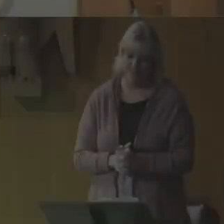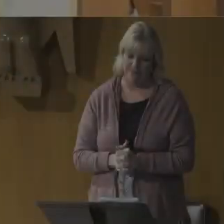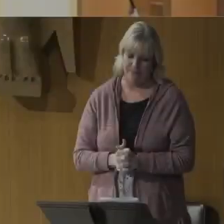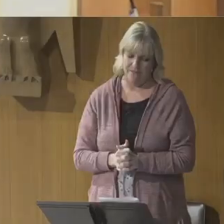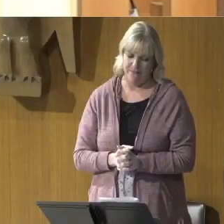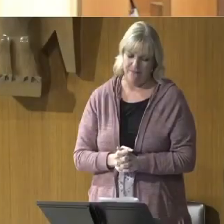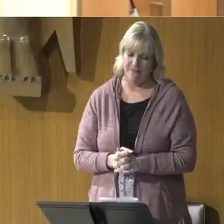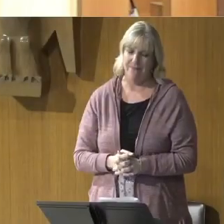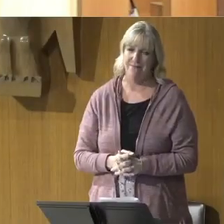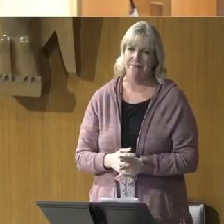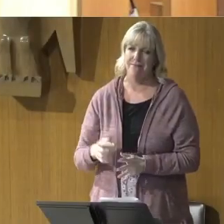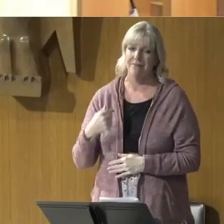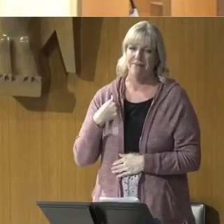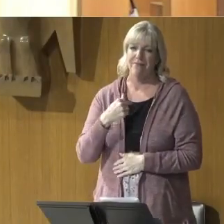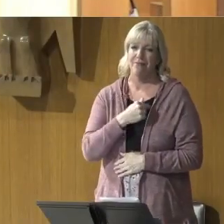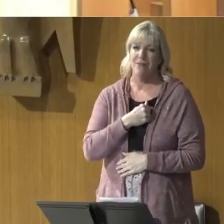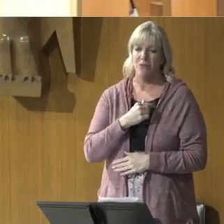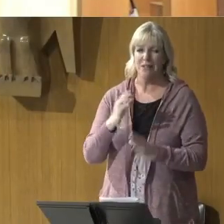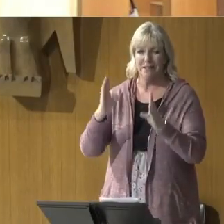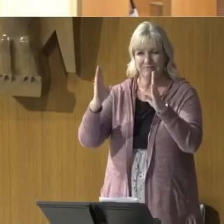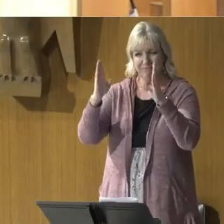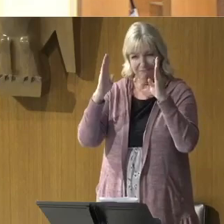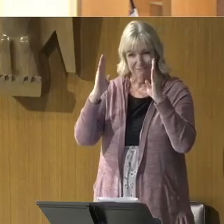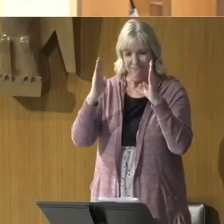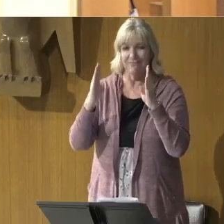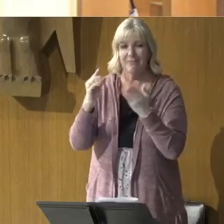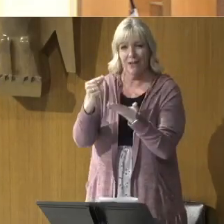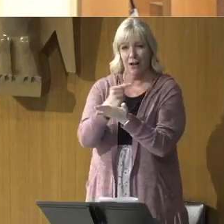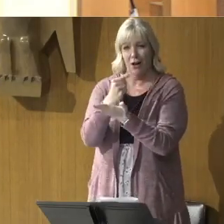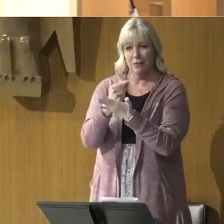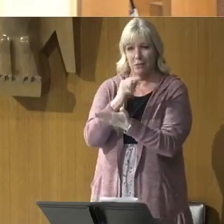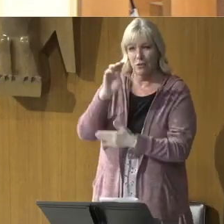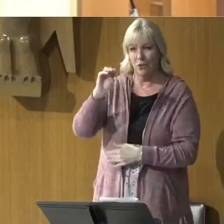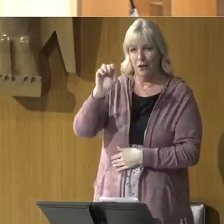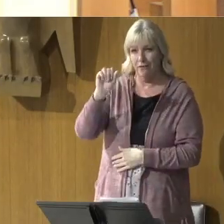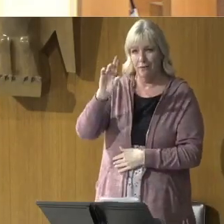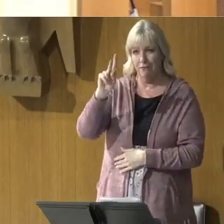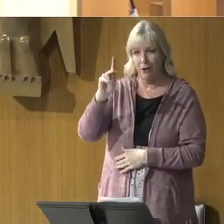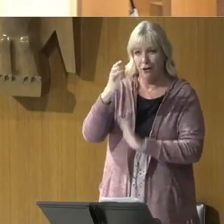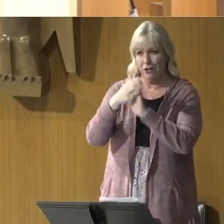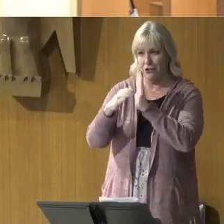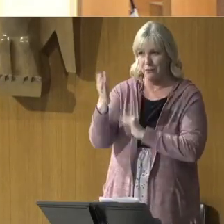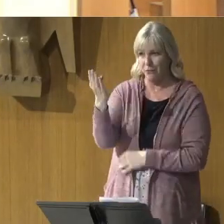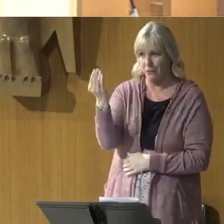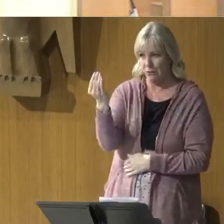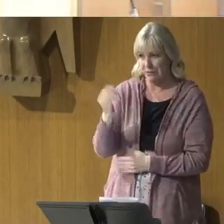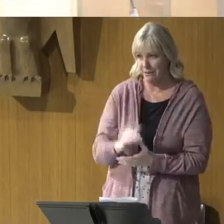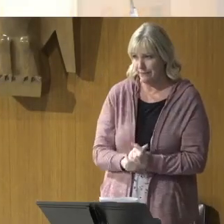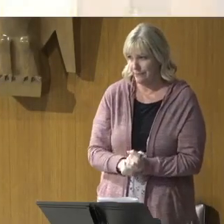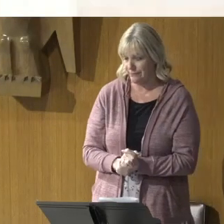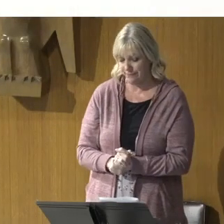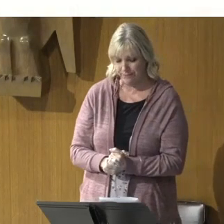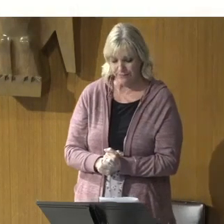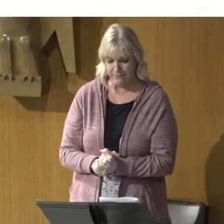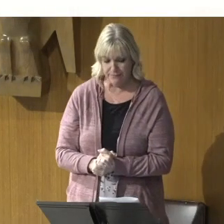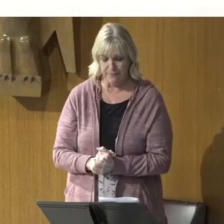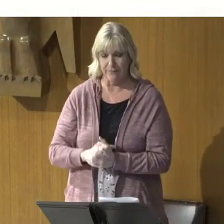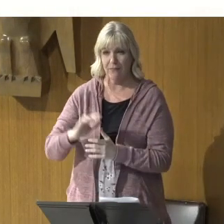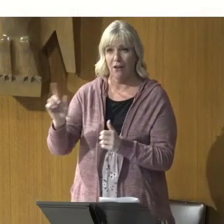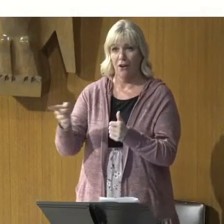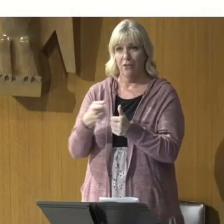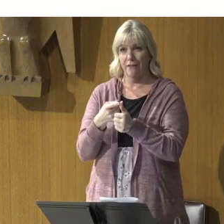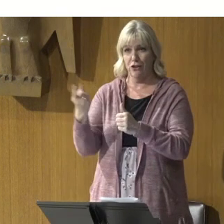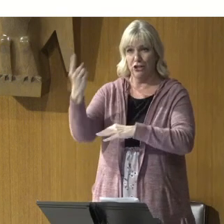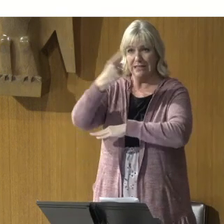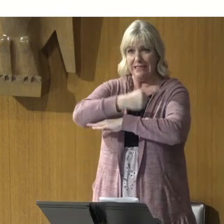May we listen to these words from the Gospel of Mark, chapter 14. On the first day of